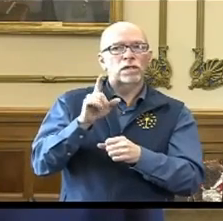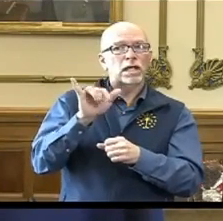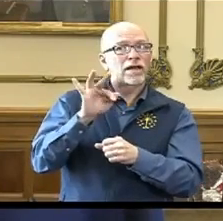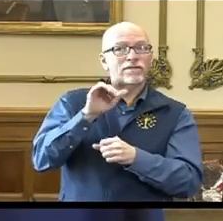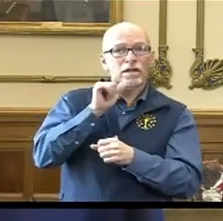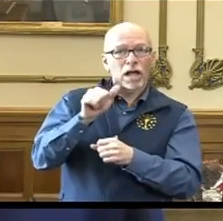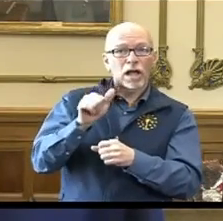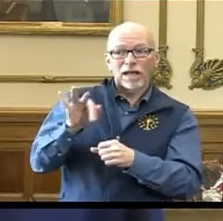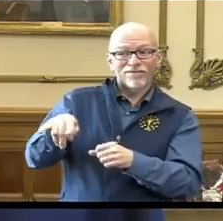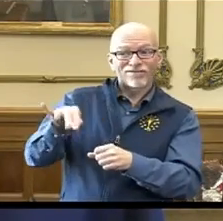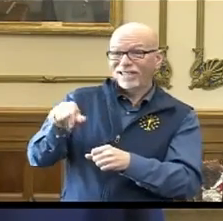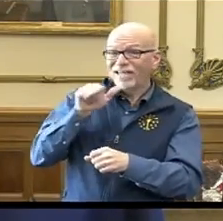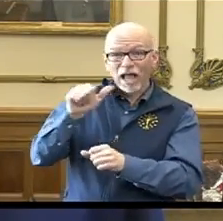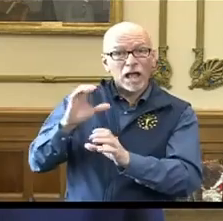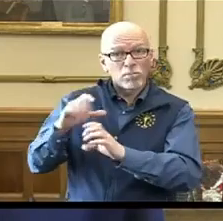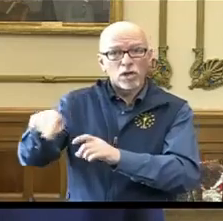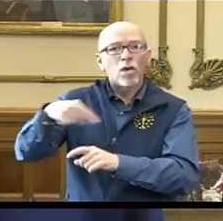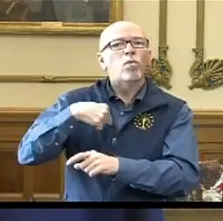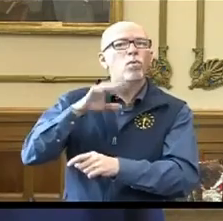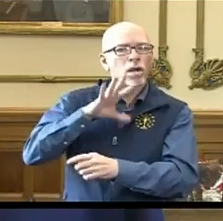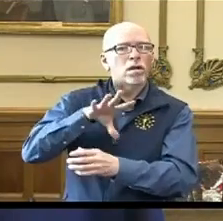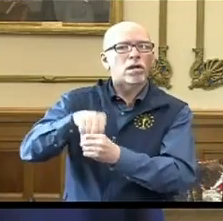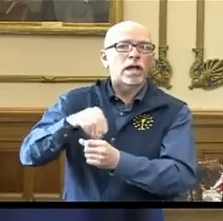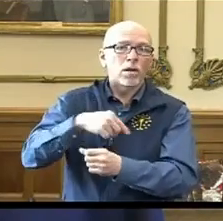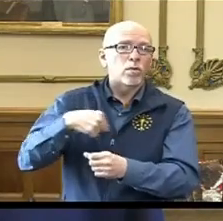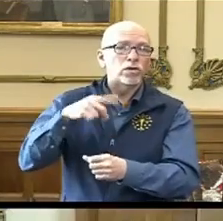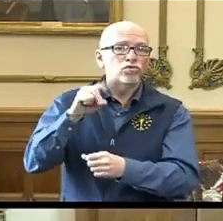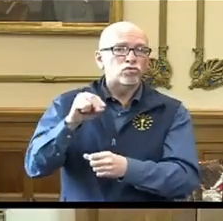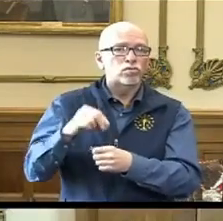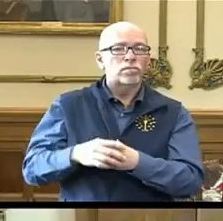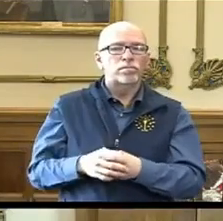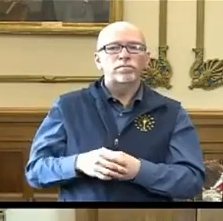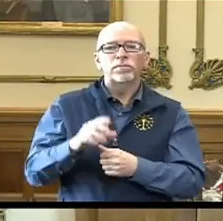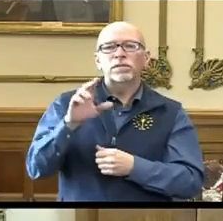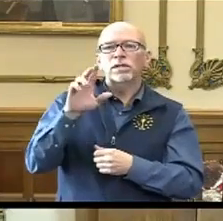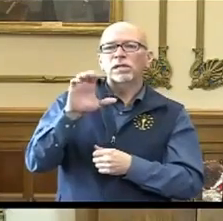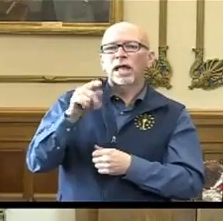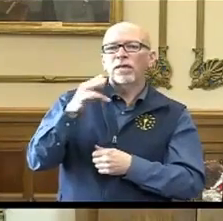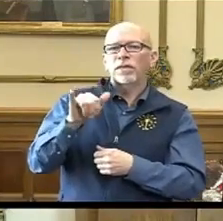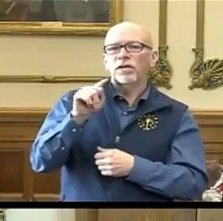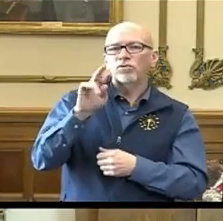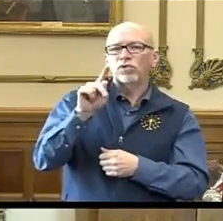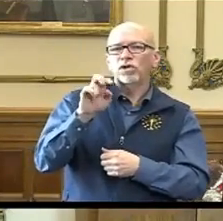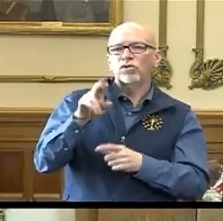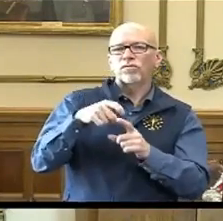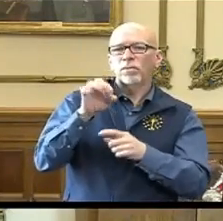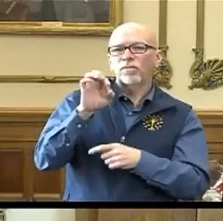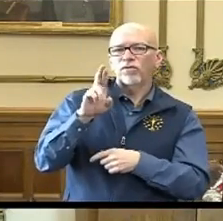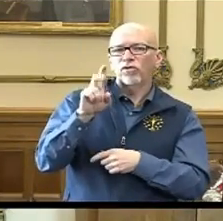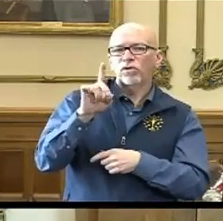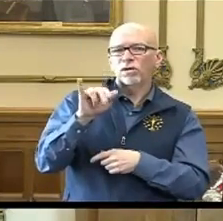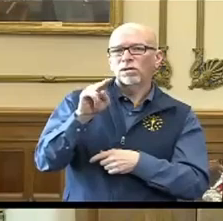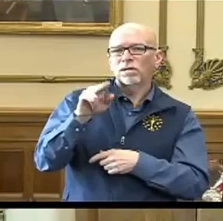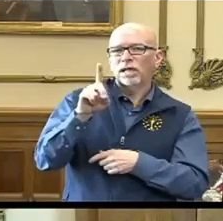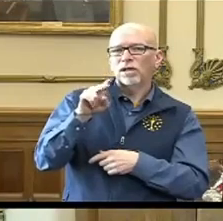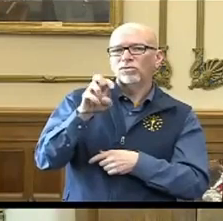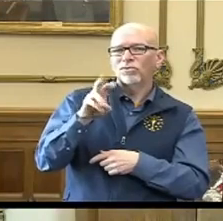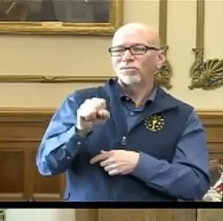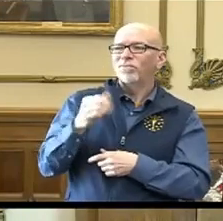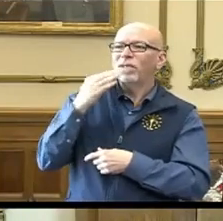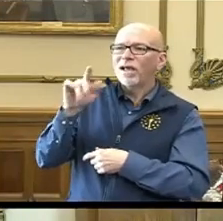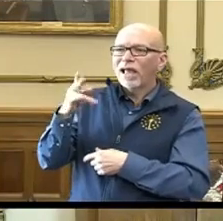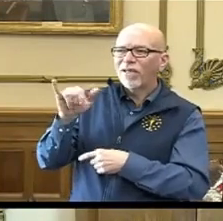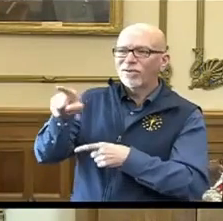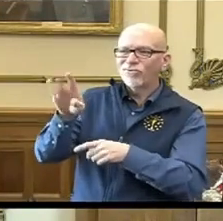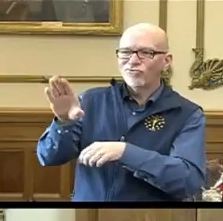going to intervene. And we are. Kathy Tritter, Ferdinand News. Thank you, Kathy, for the